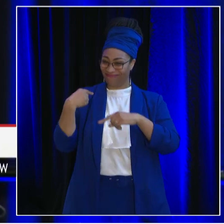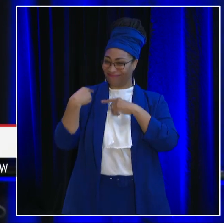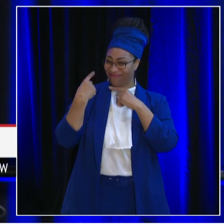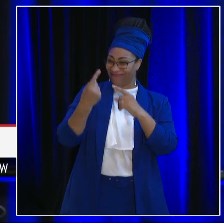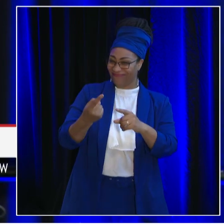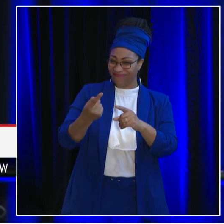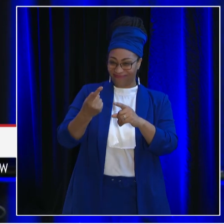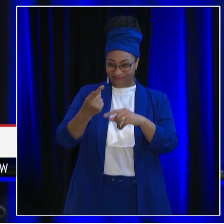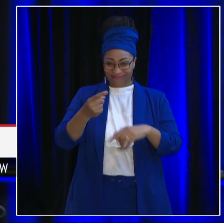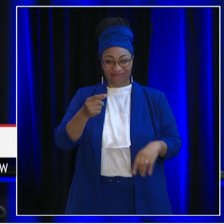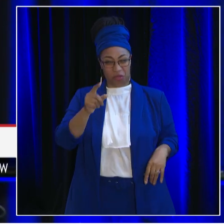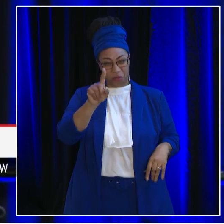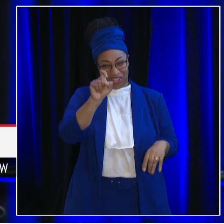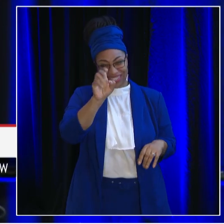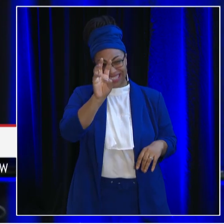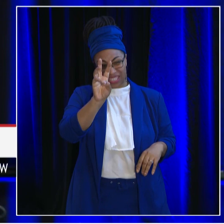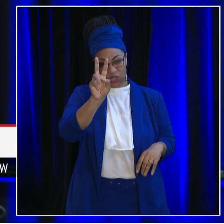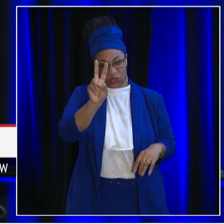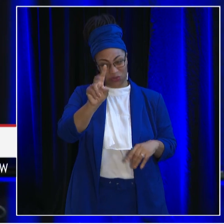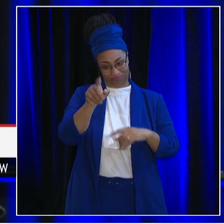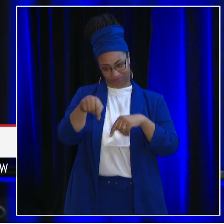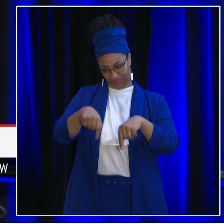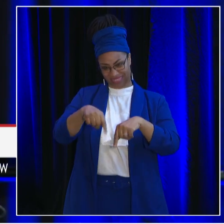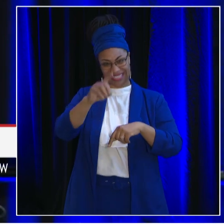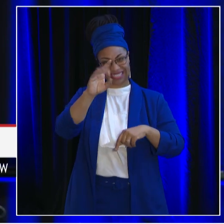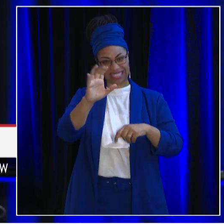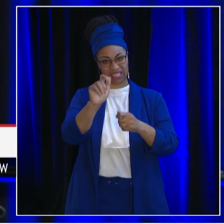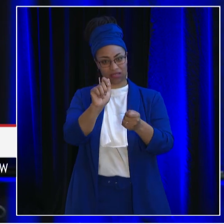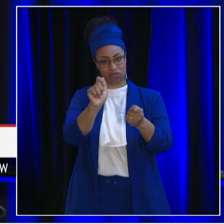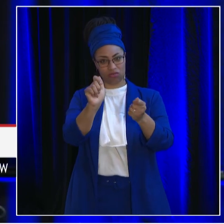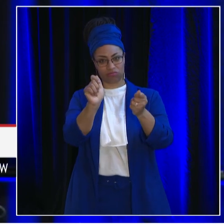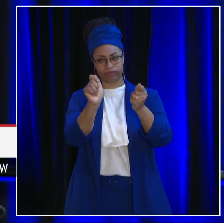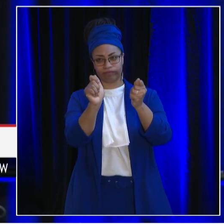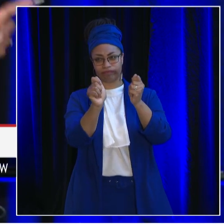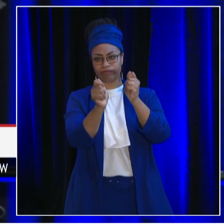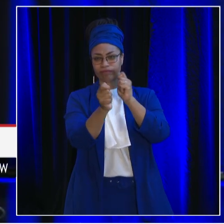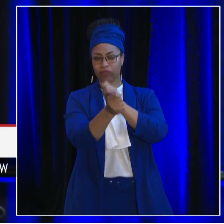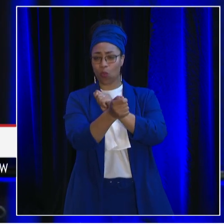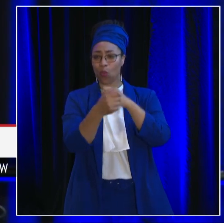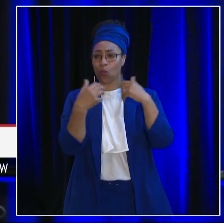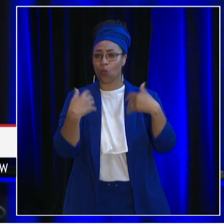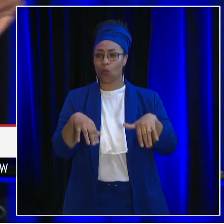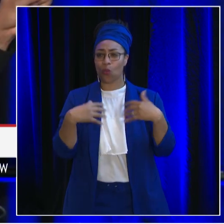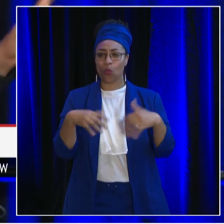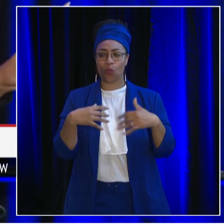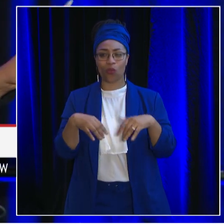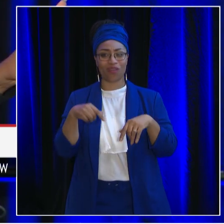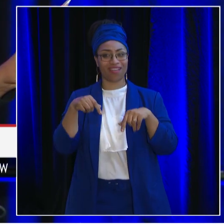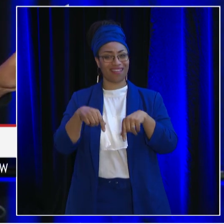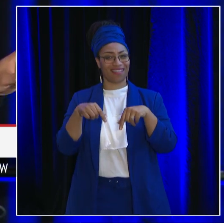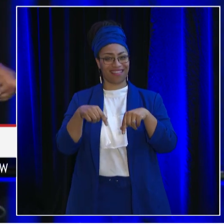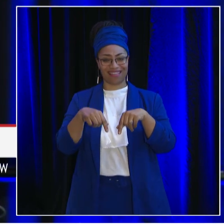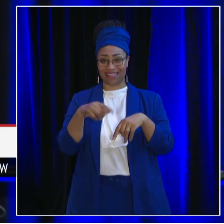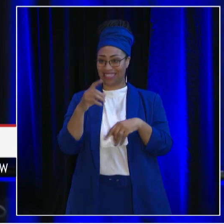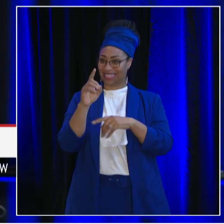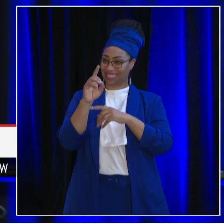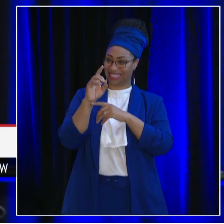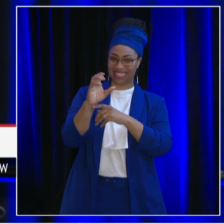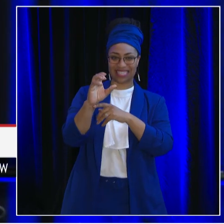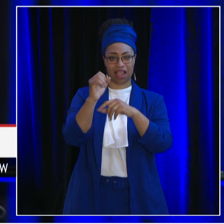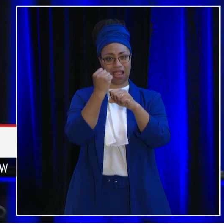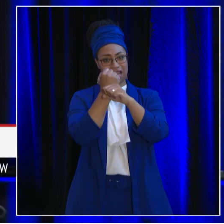ago with the passage of the D.C. Compensated Emancipation Act, y'all. Yes, we can clap for that.